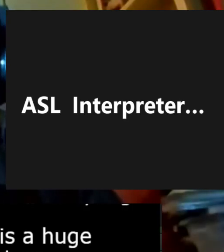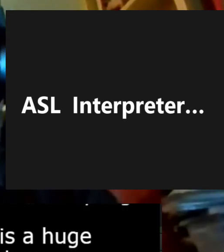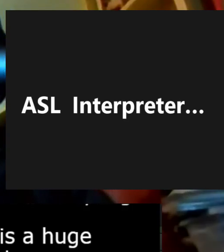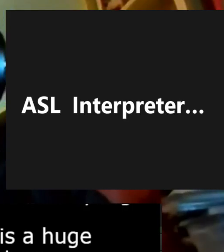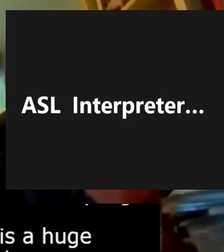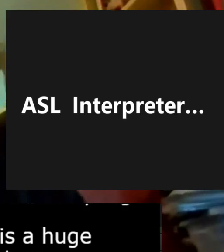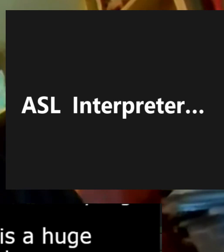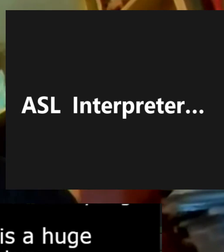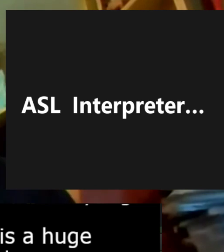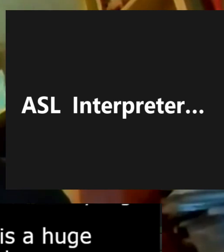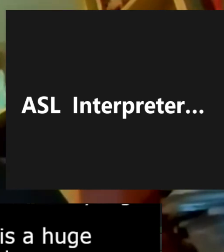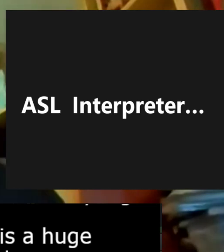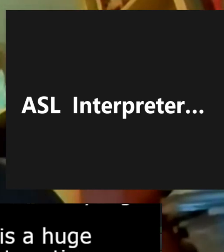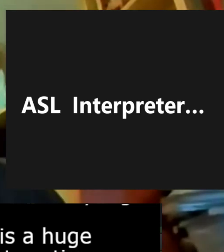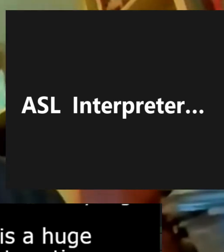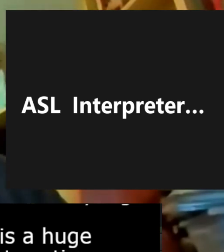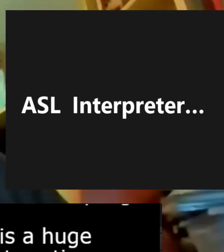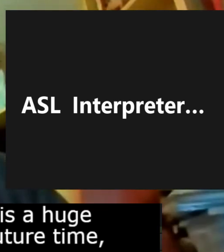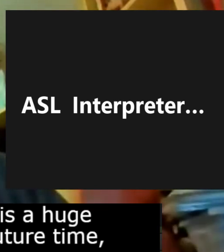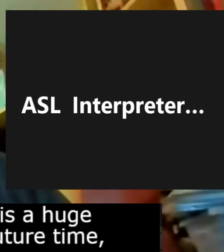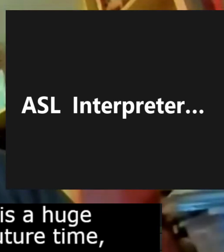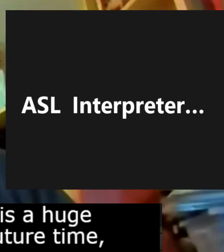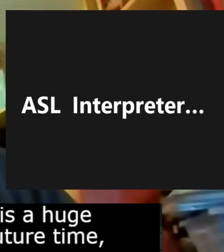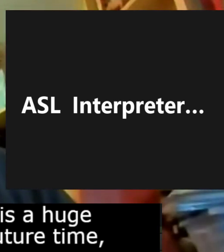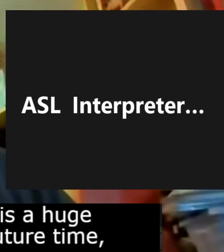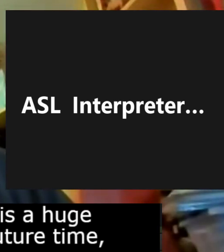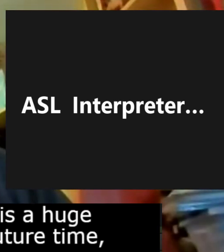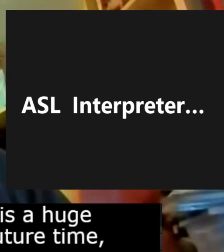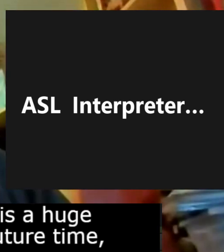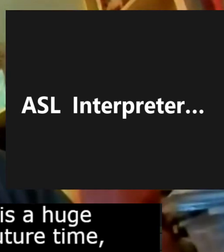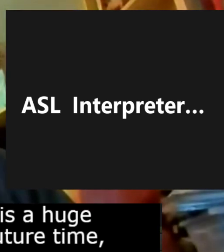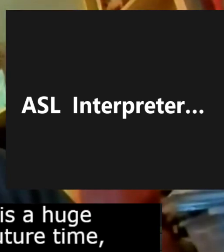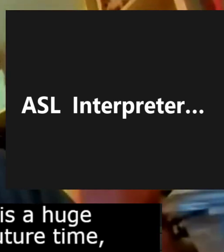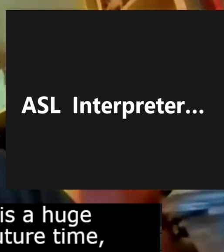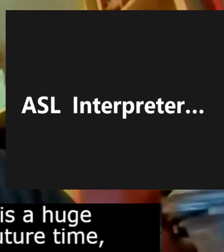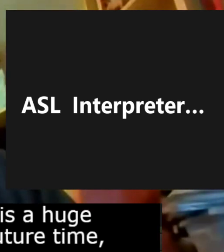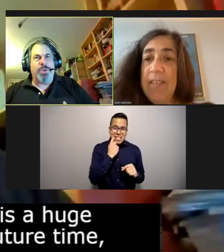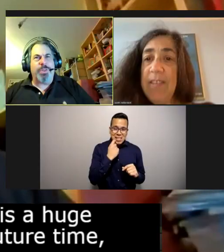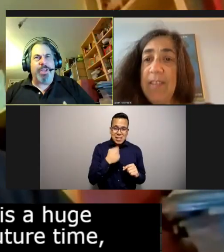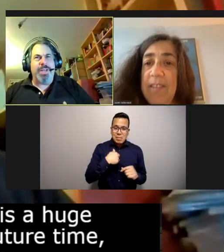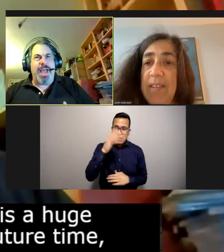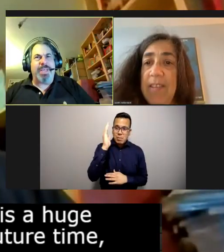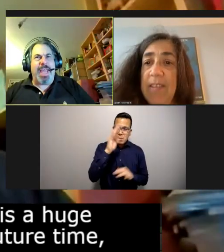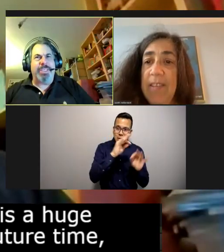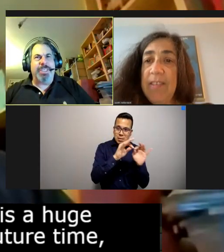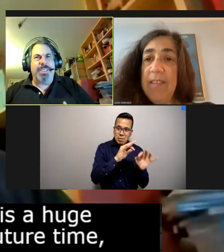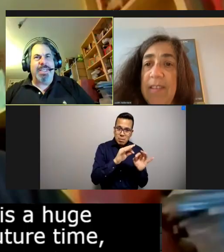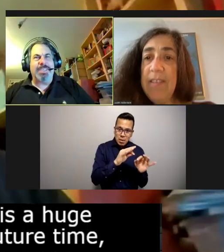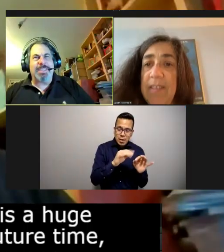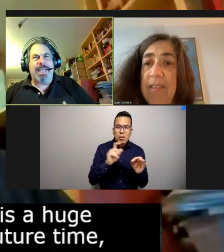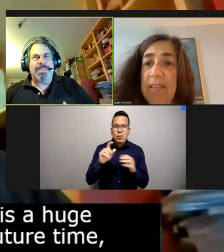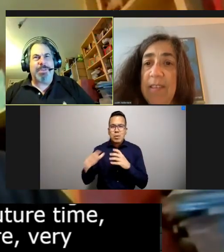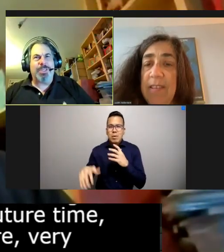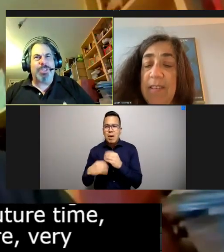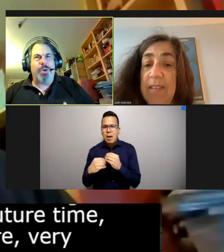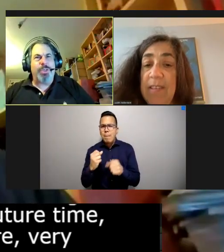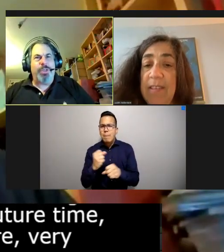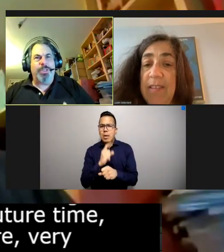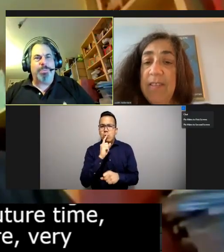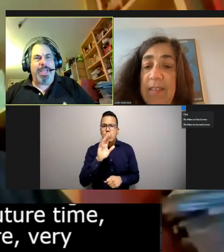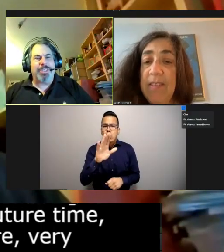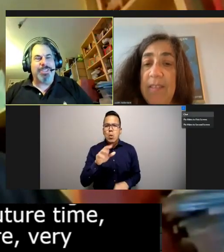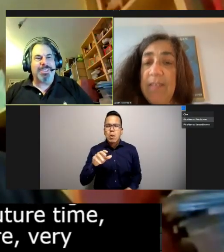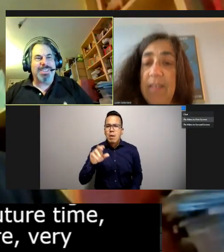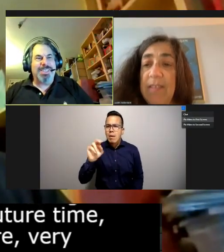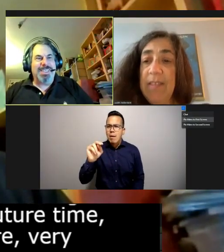in addition to what we've covered specifically here, very important to make sure that your navigation is accessible. Don't